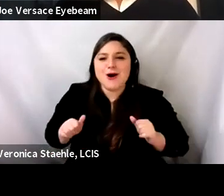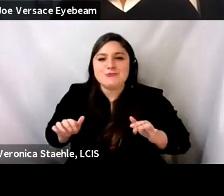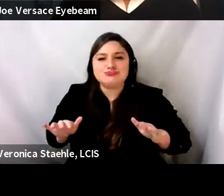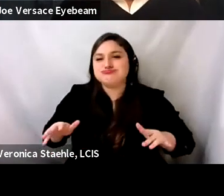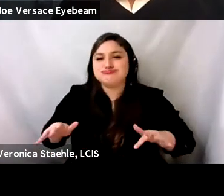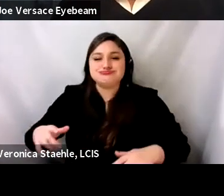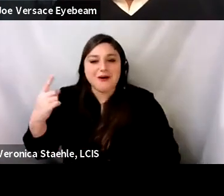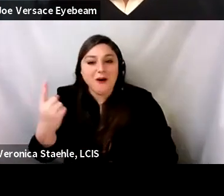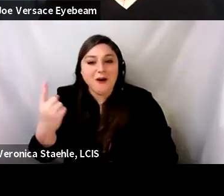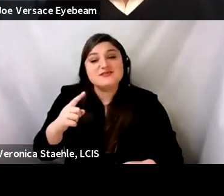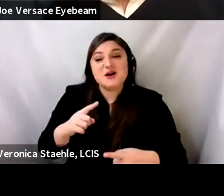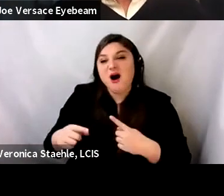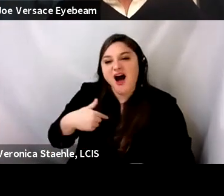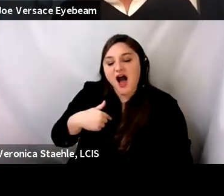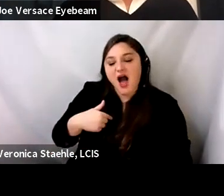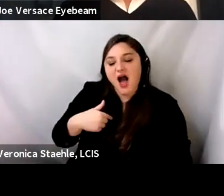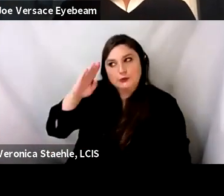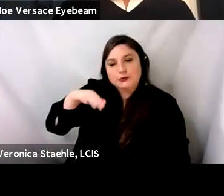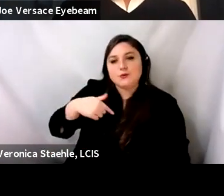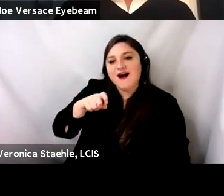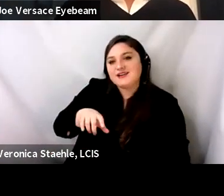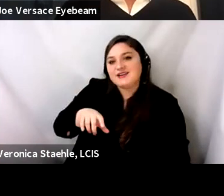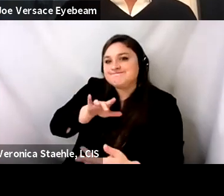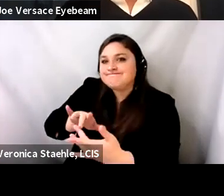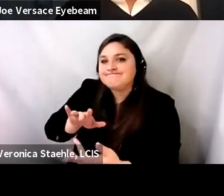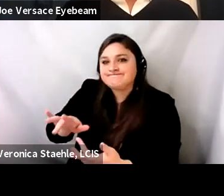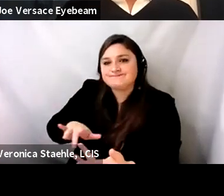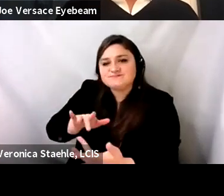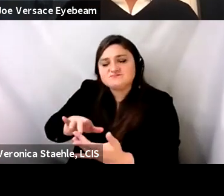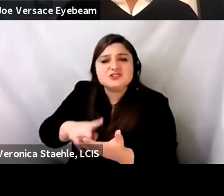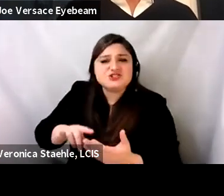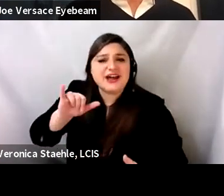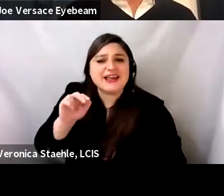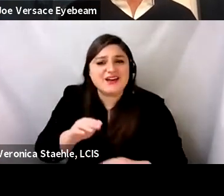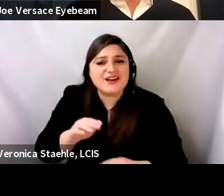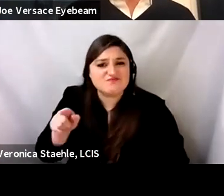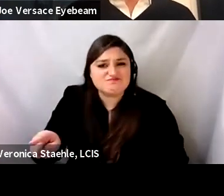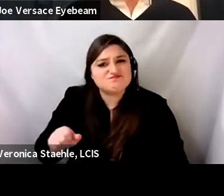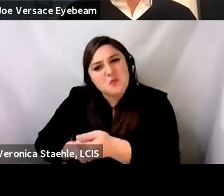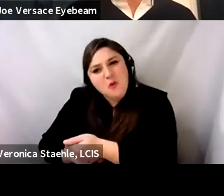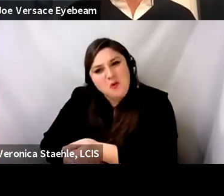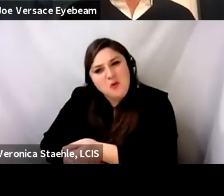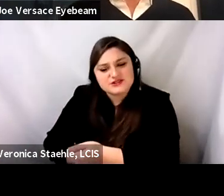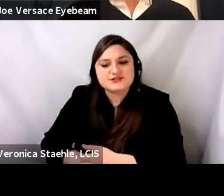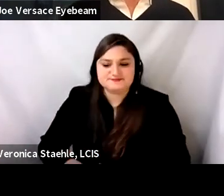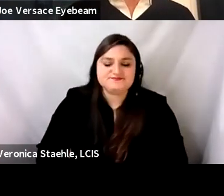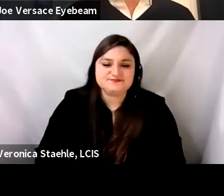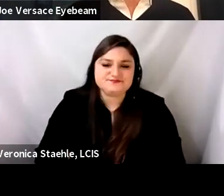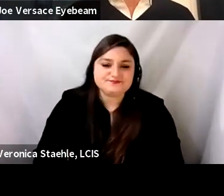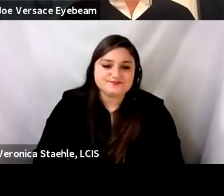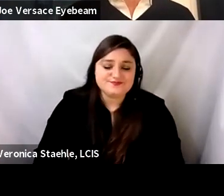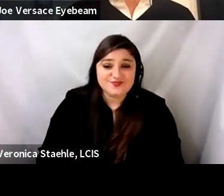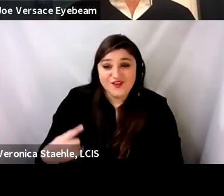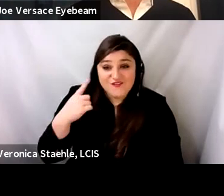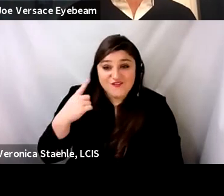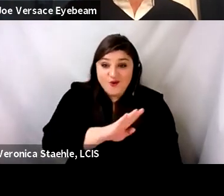here about board members, you know, I've always been, I've achieved, from where I came